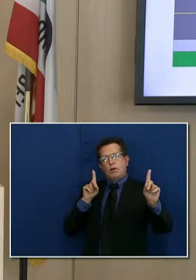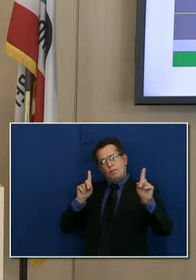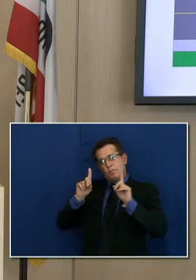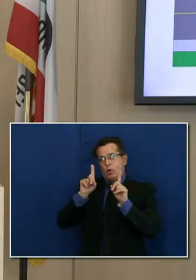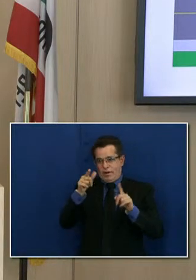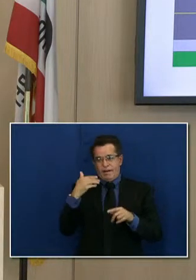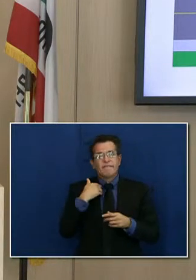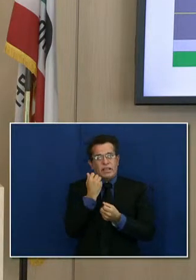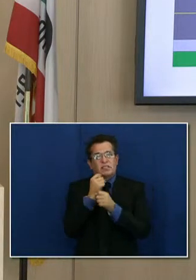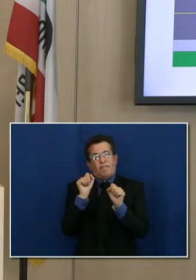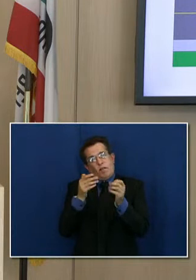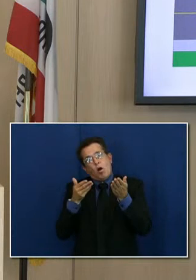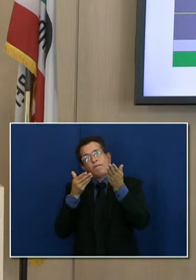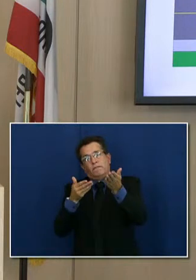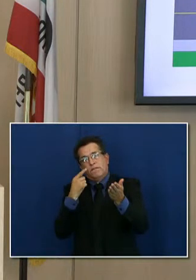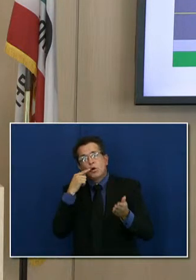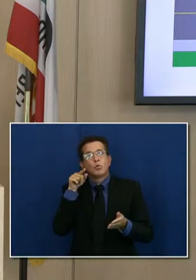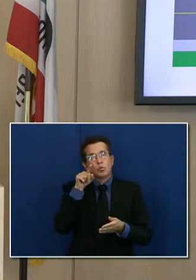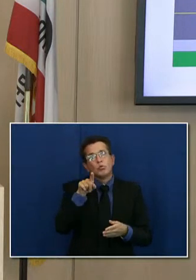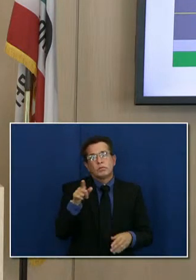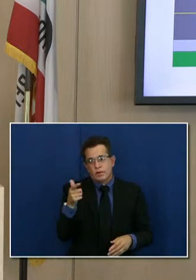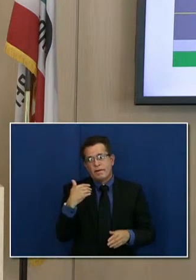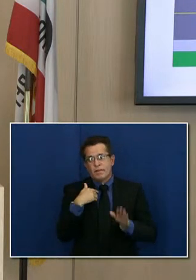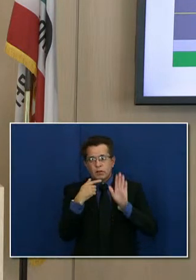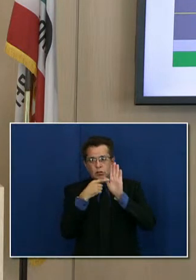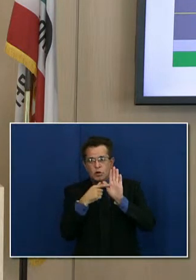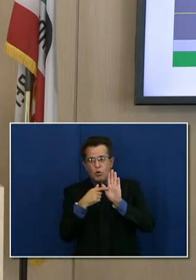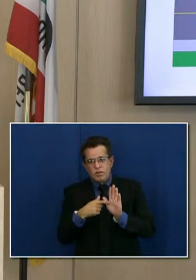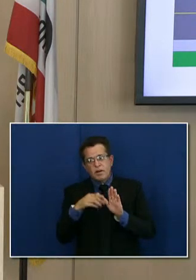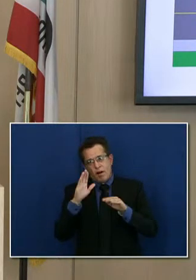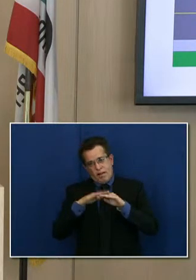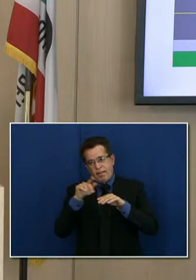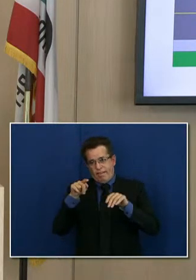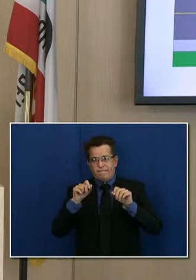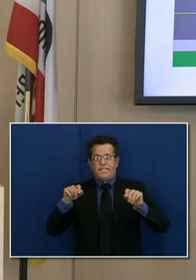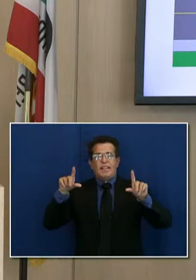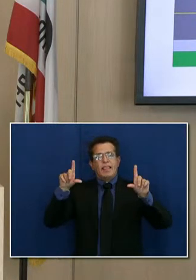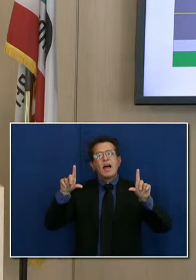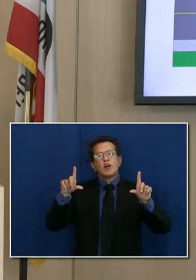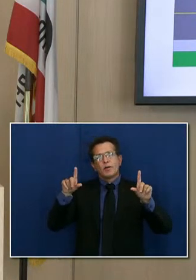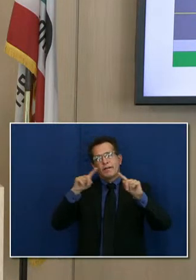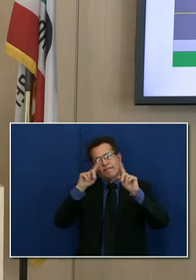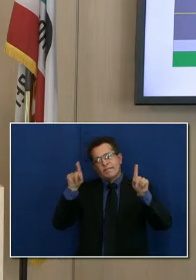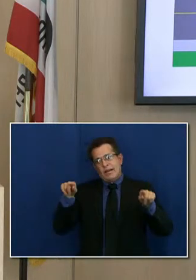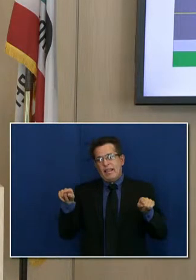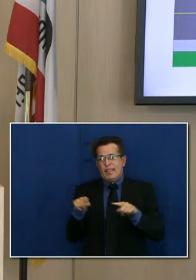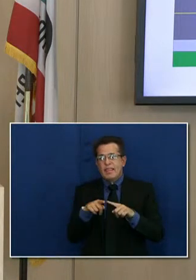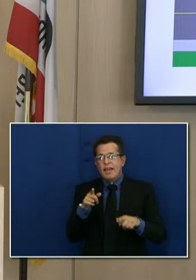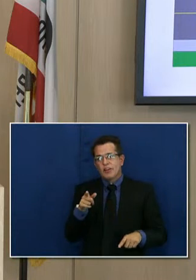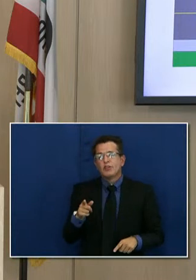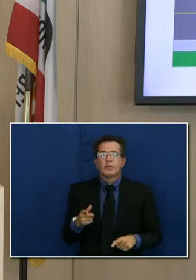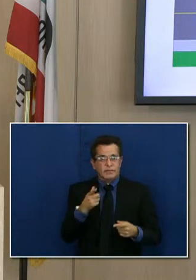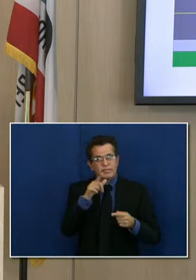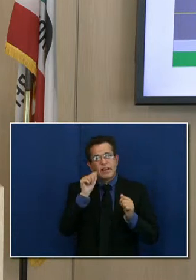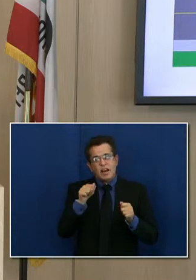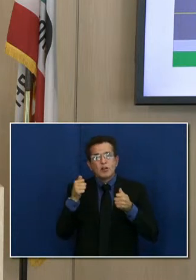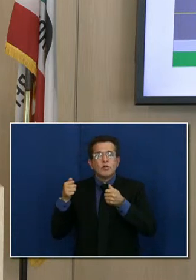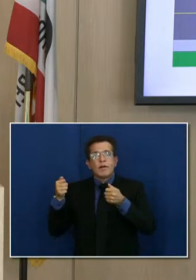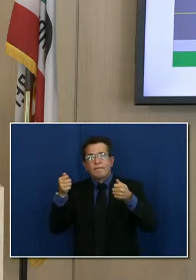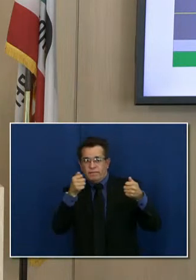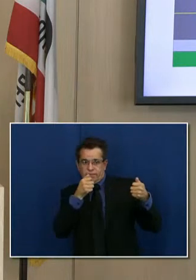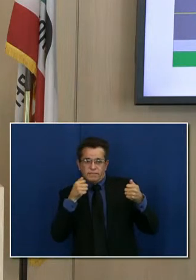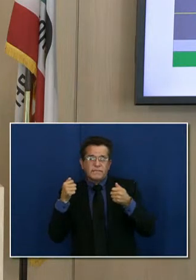shown on the flyer that has been developed and is found on the county's COVID-19